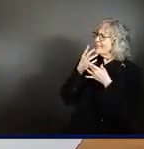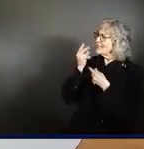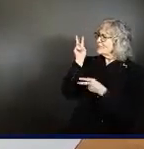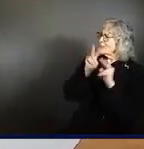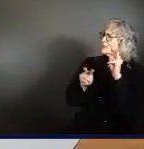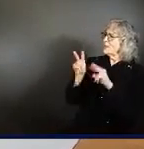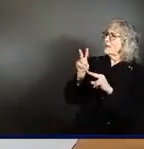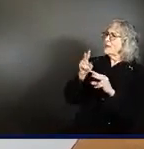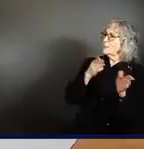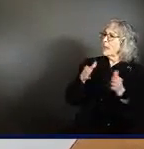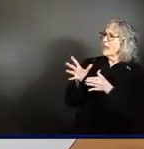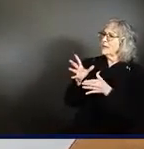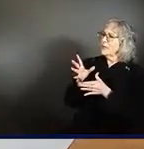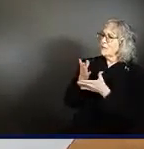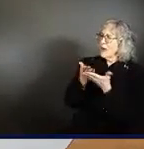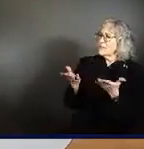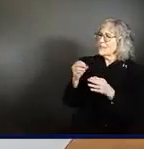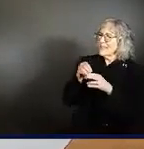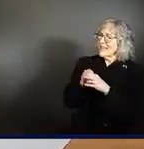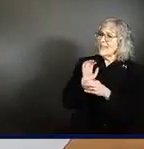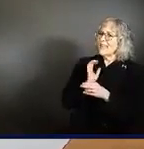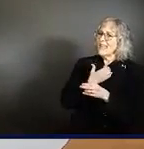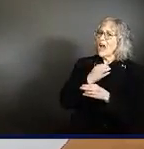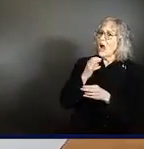of objects within our solar system?